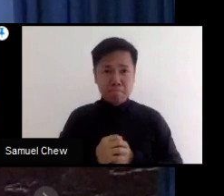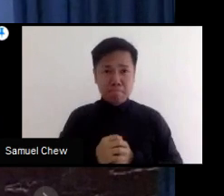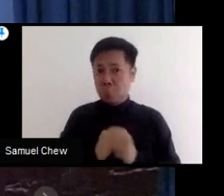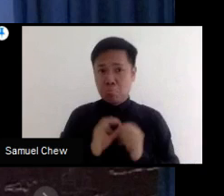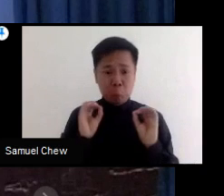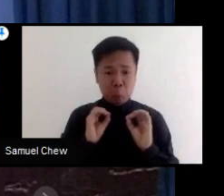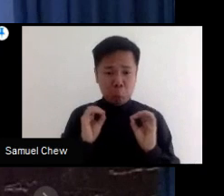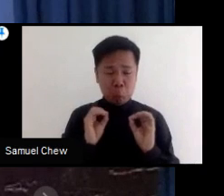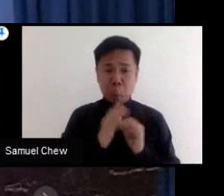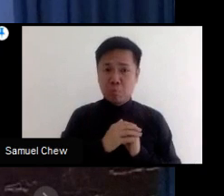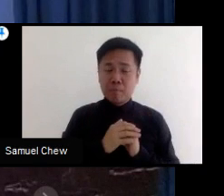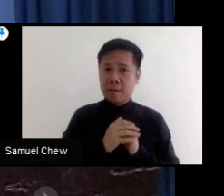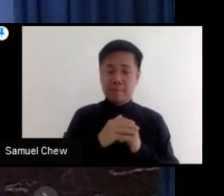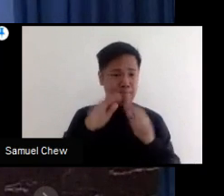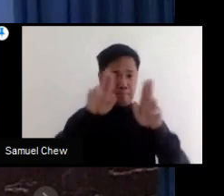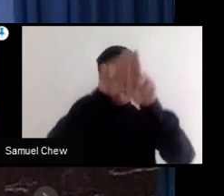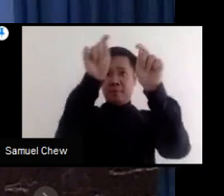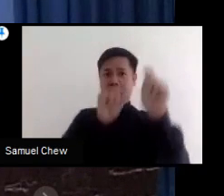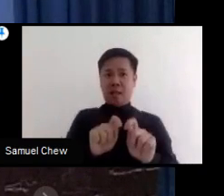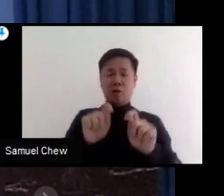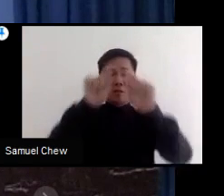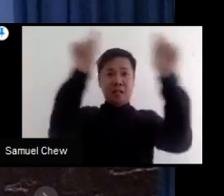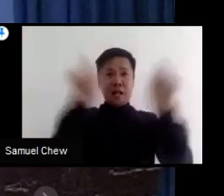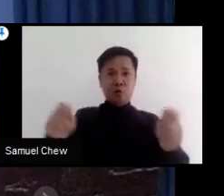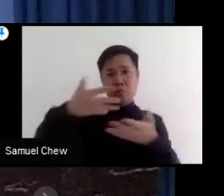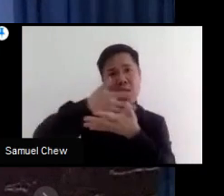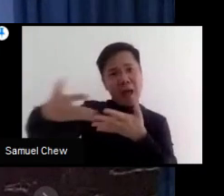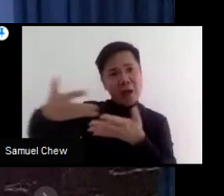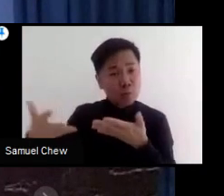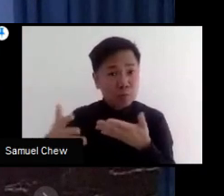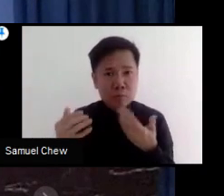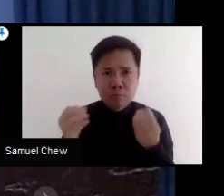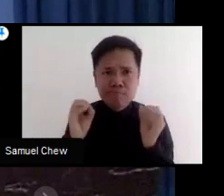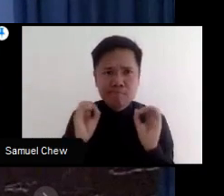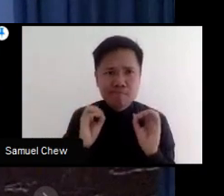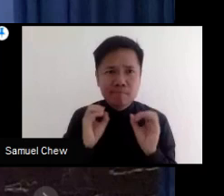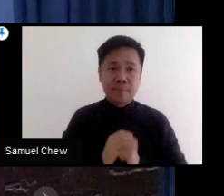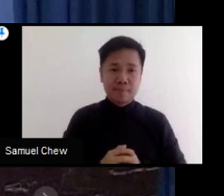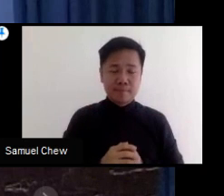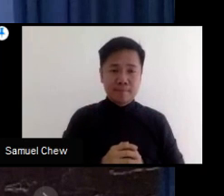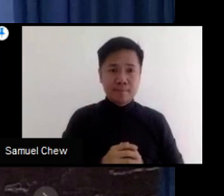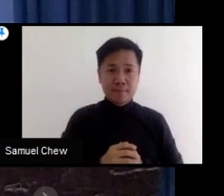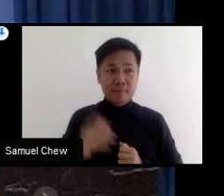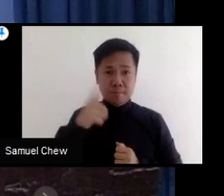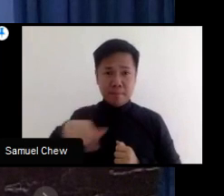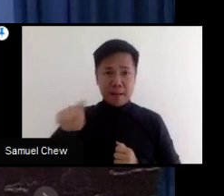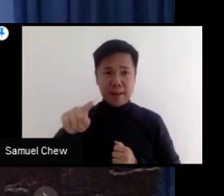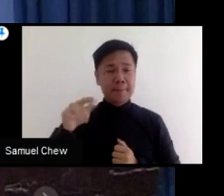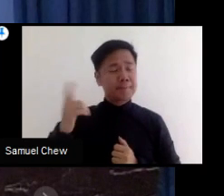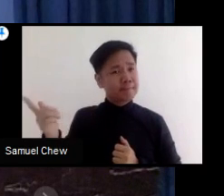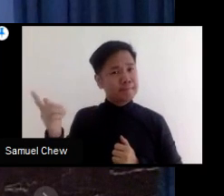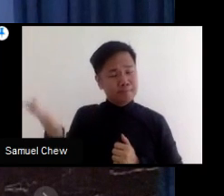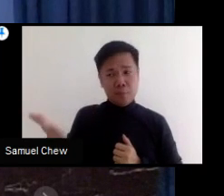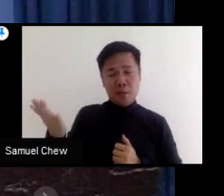international agreed language about. And when with my colleagues talk with